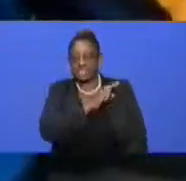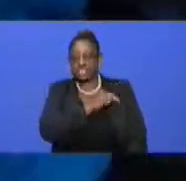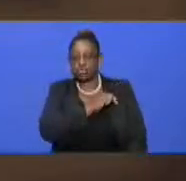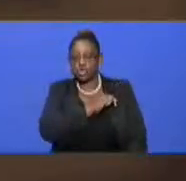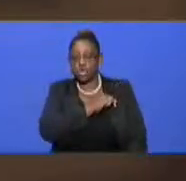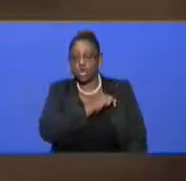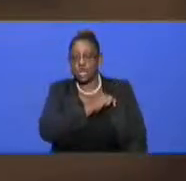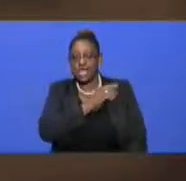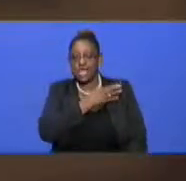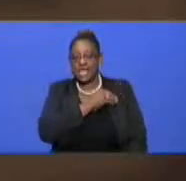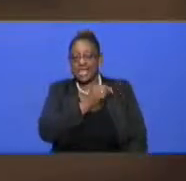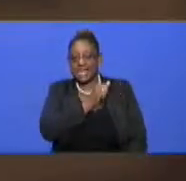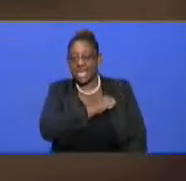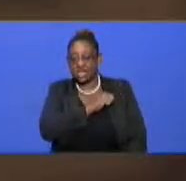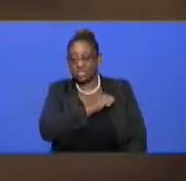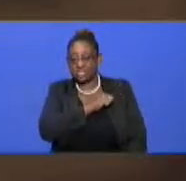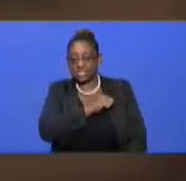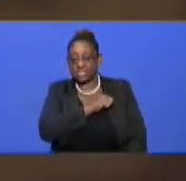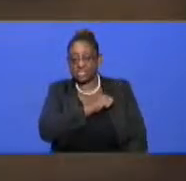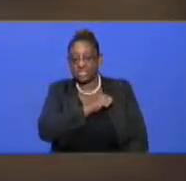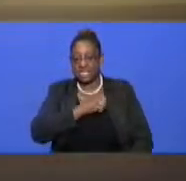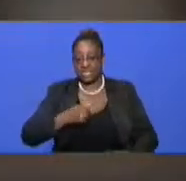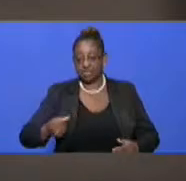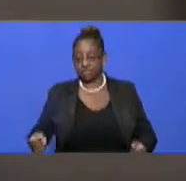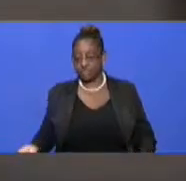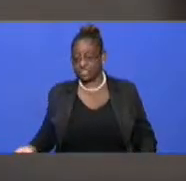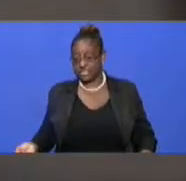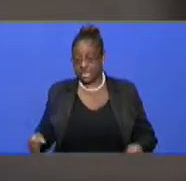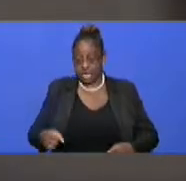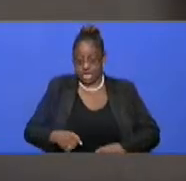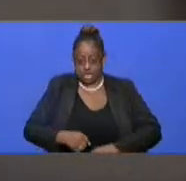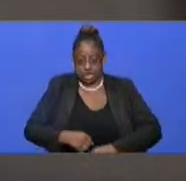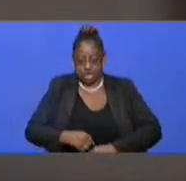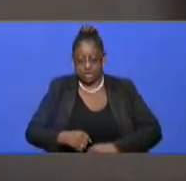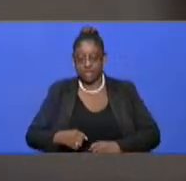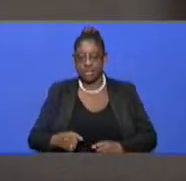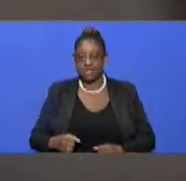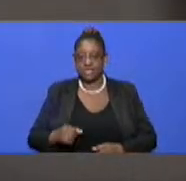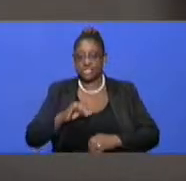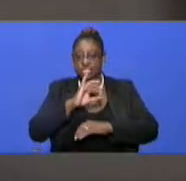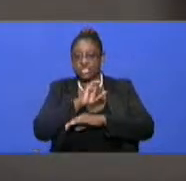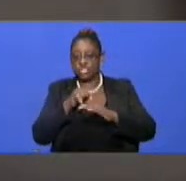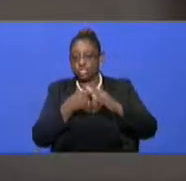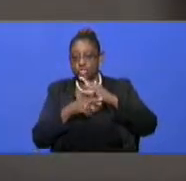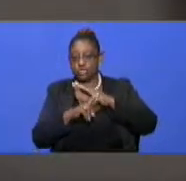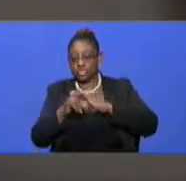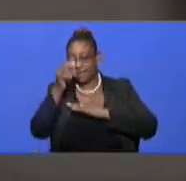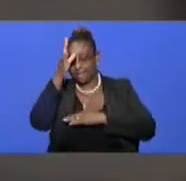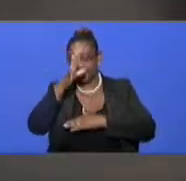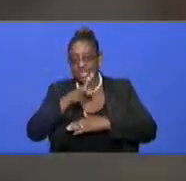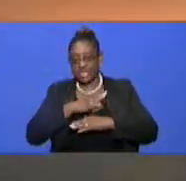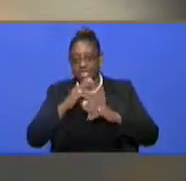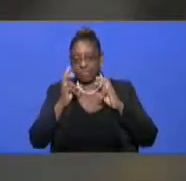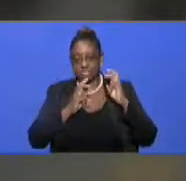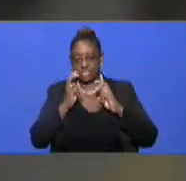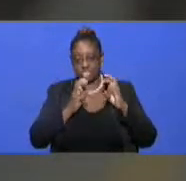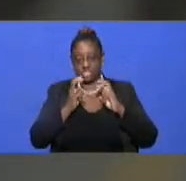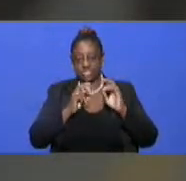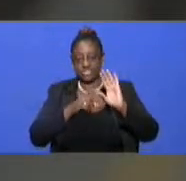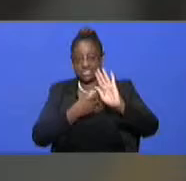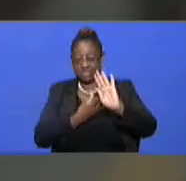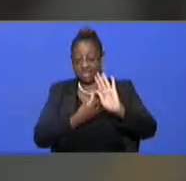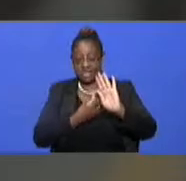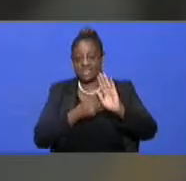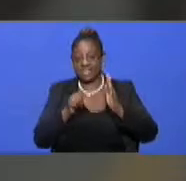and Bryson Anderson in the men's physique. Camp also competing in the junior men's category. Competition does get